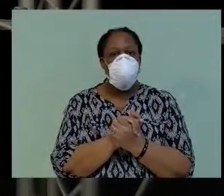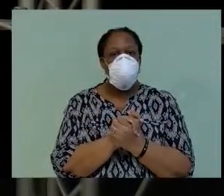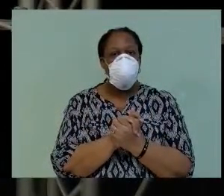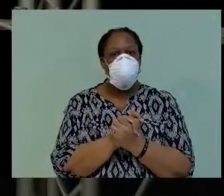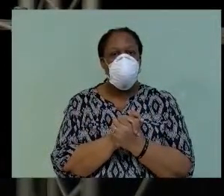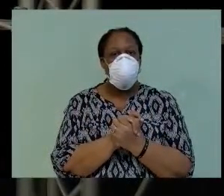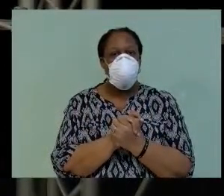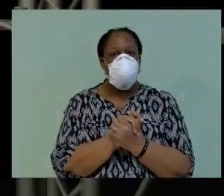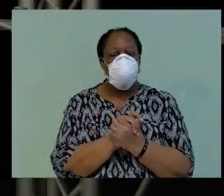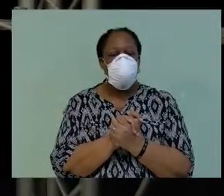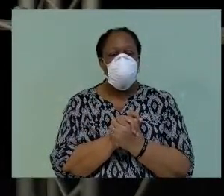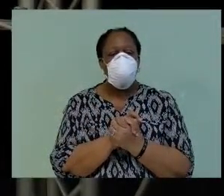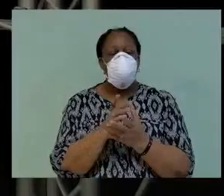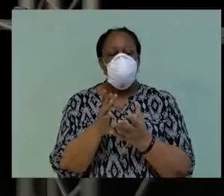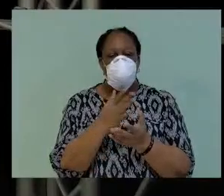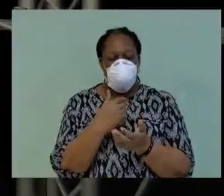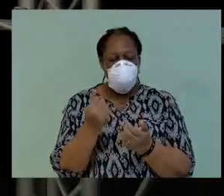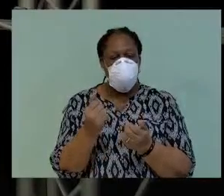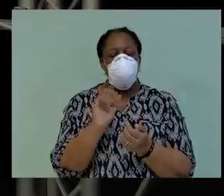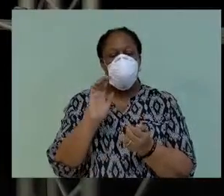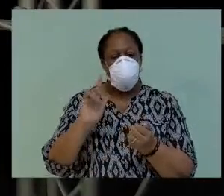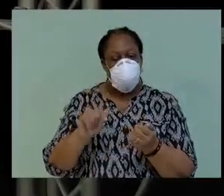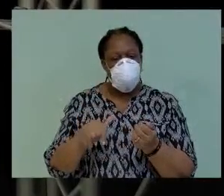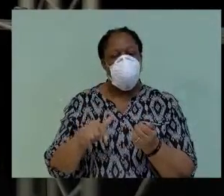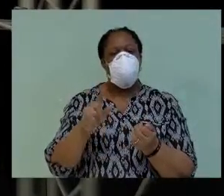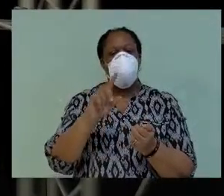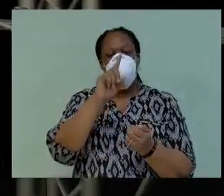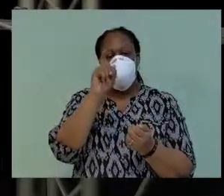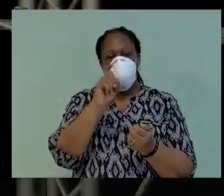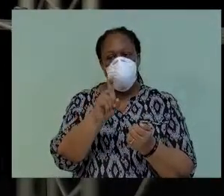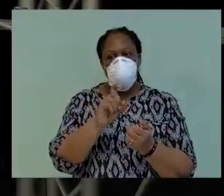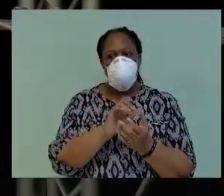we'll entertain your questions.